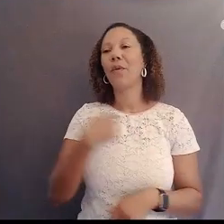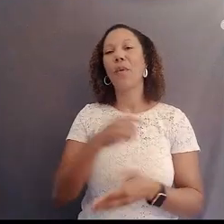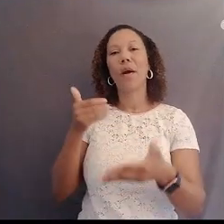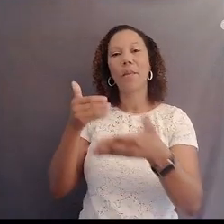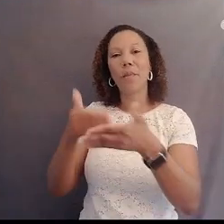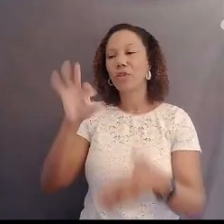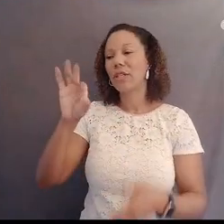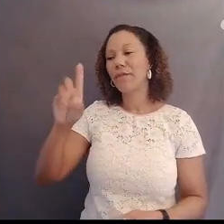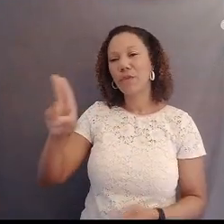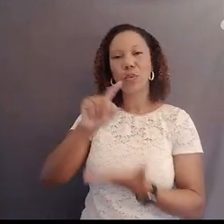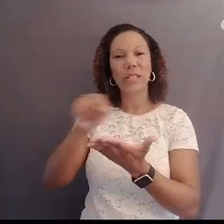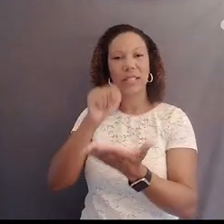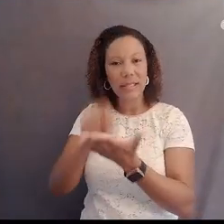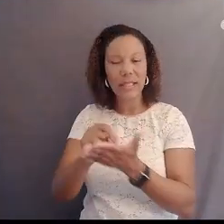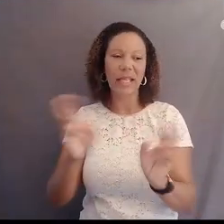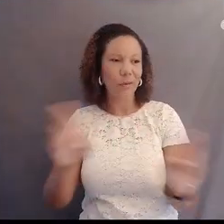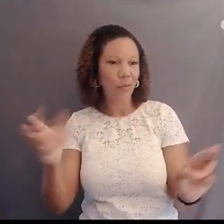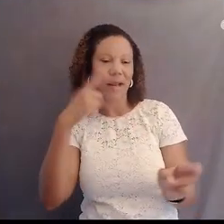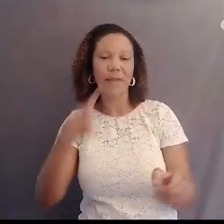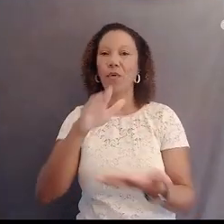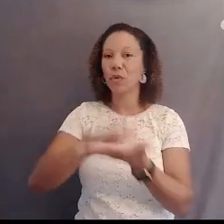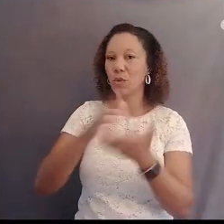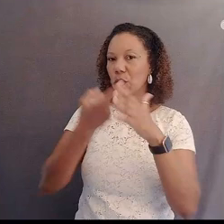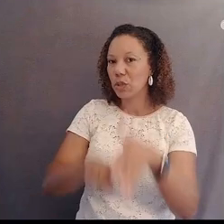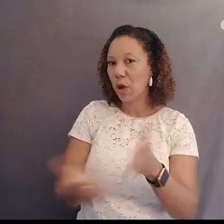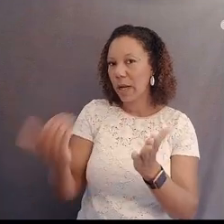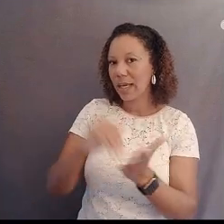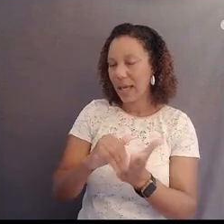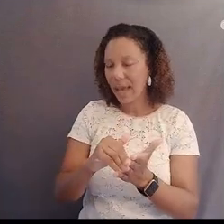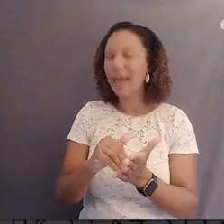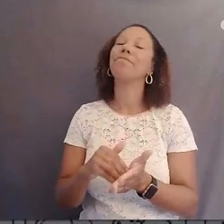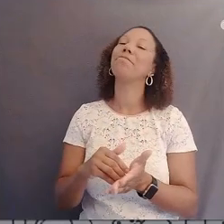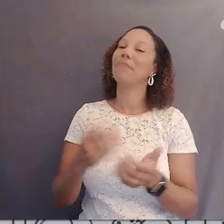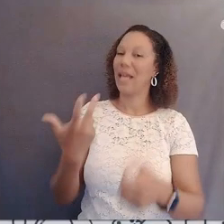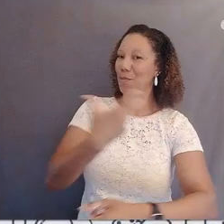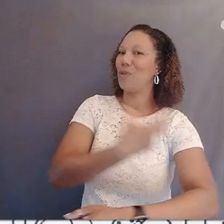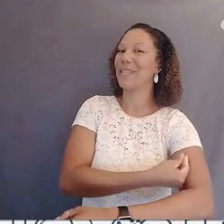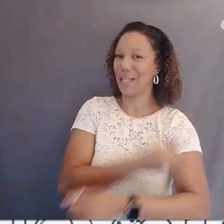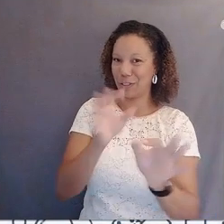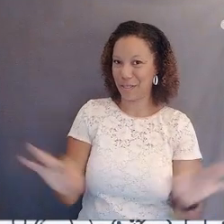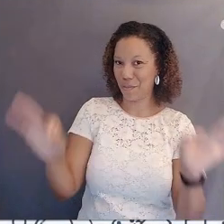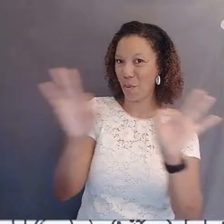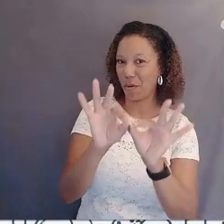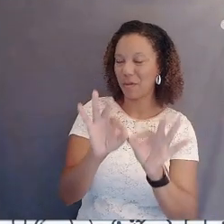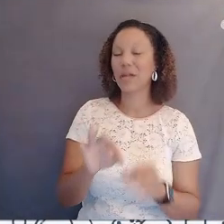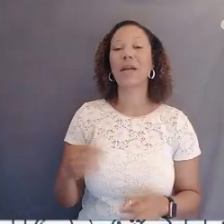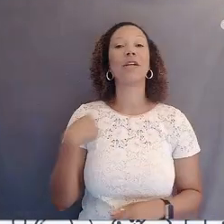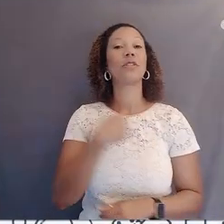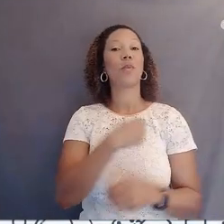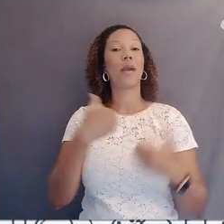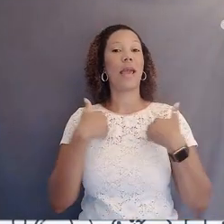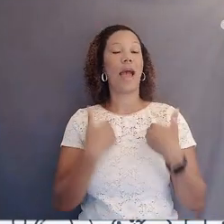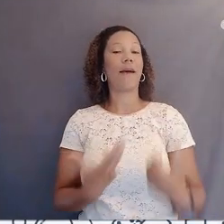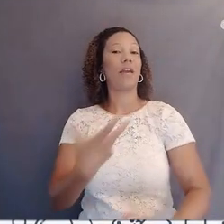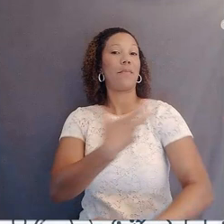getting back on track with school and what's important about immunizations, we have our immunization clinics that we want to tell everybody about.